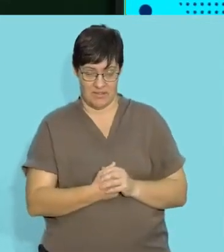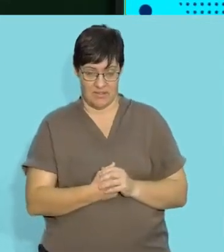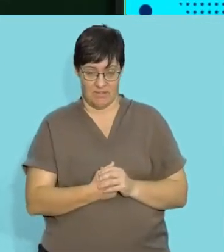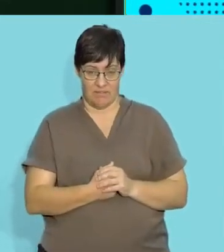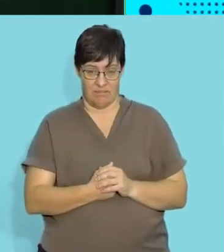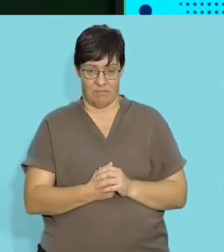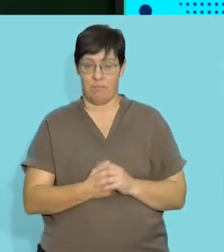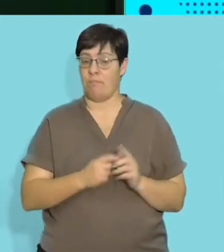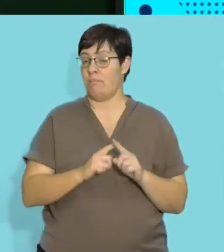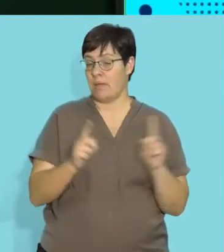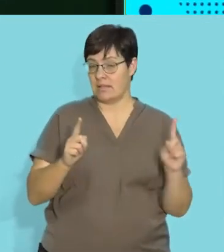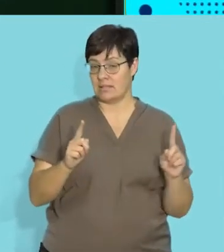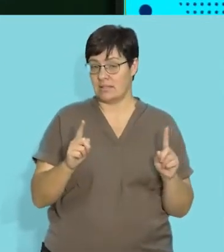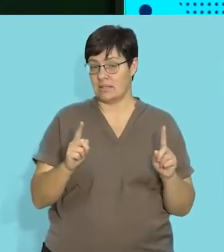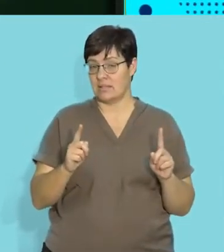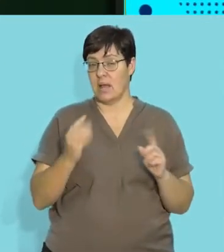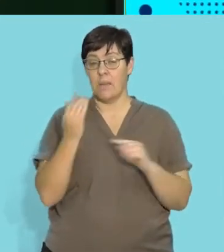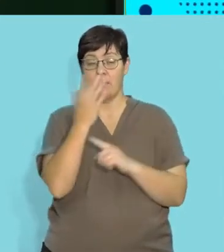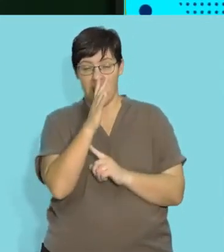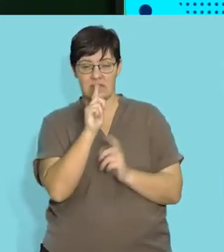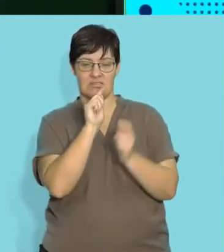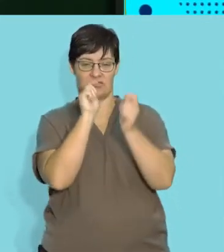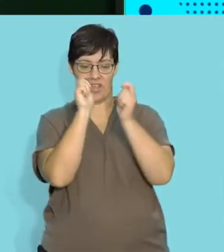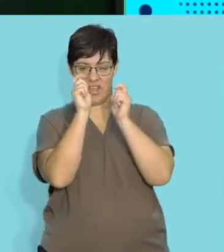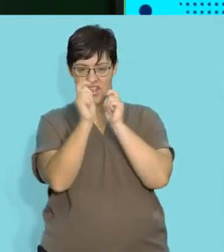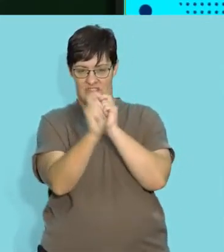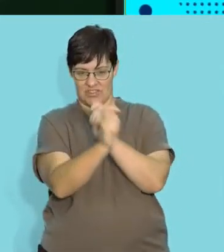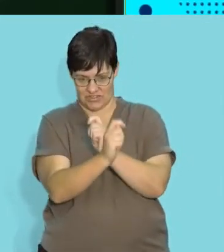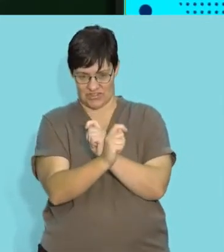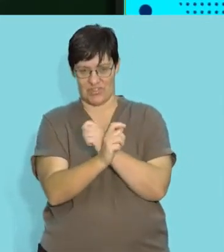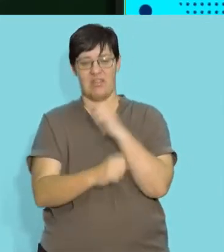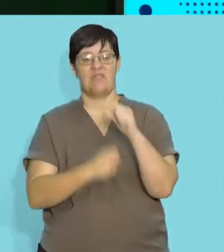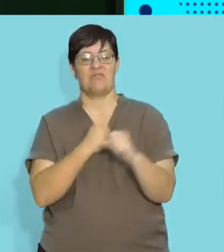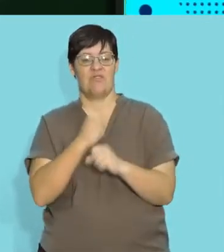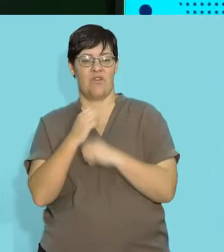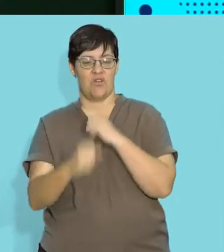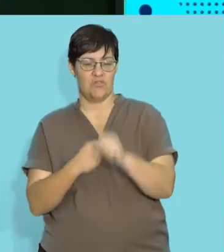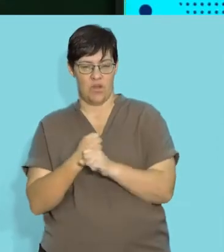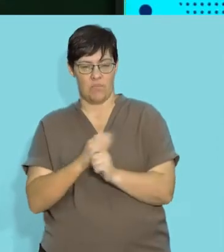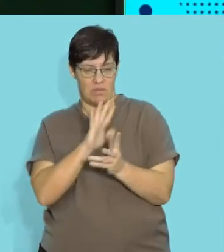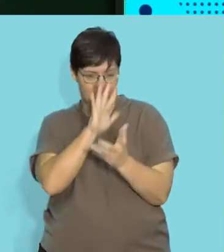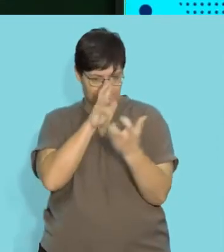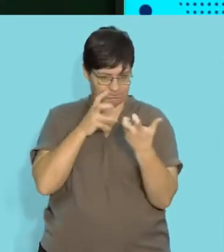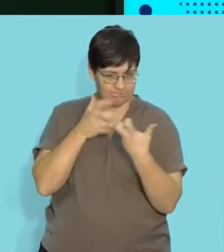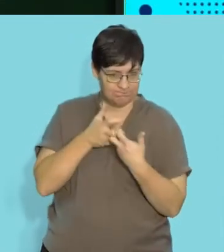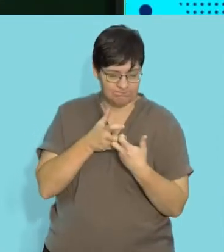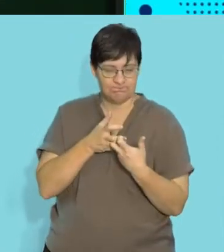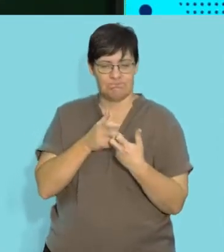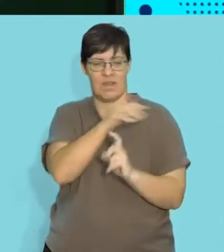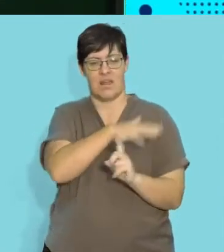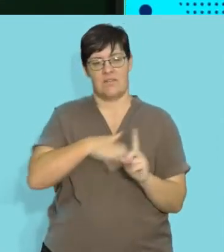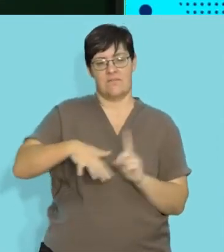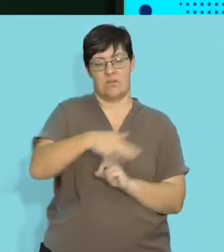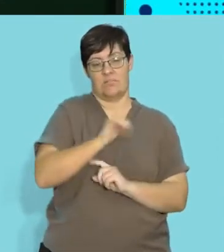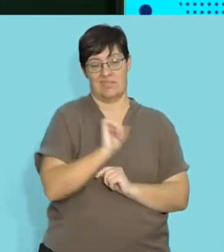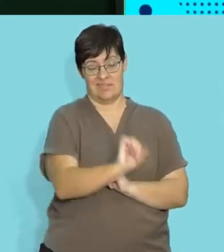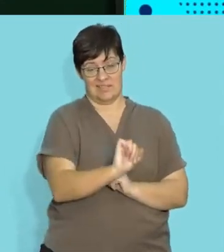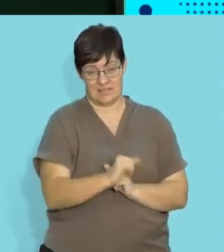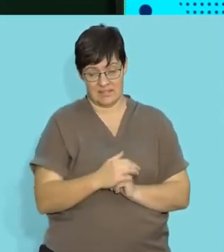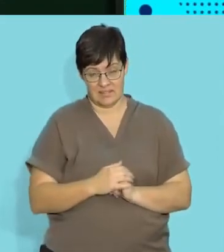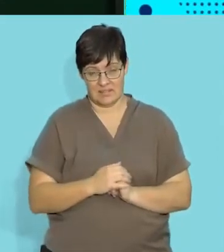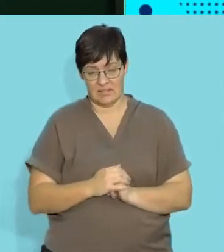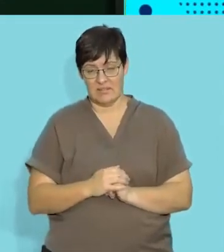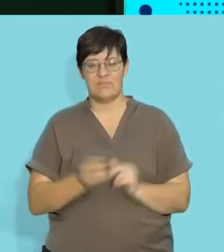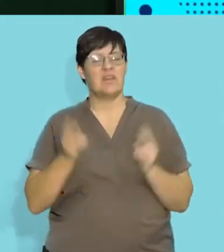towards gravity. However, plants have evolved over the years to be able to adapt to the environment. And this is part